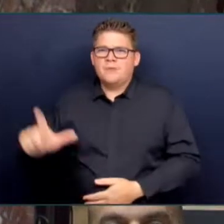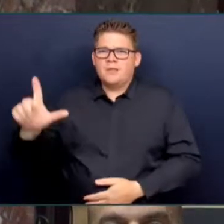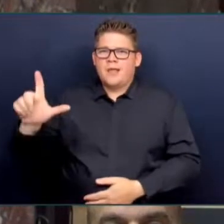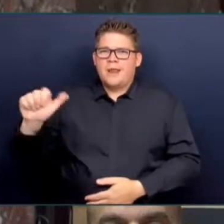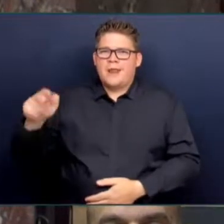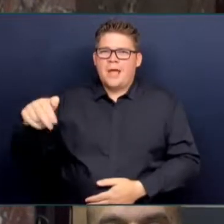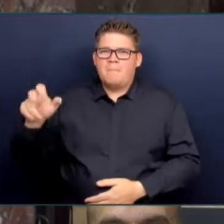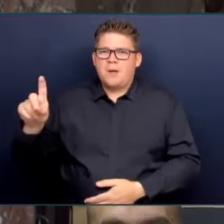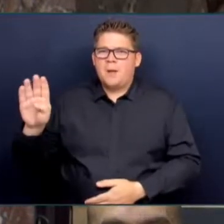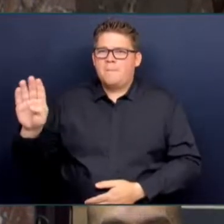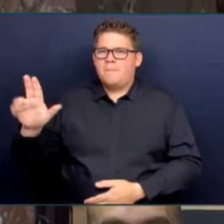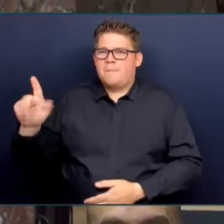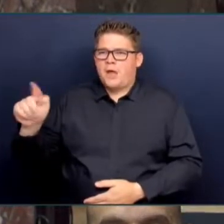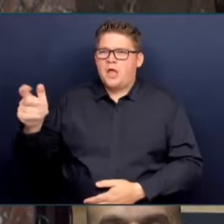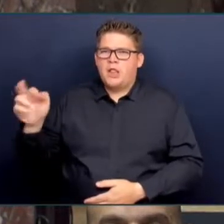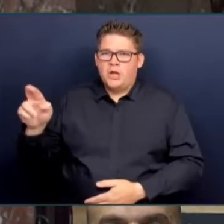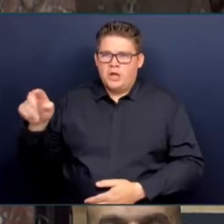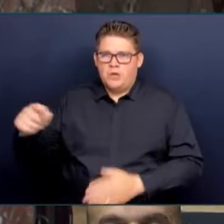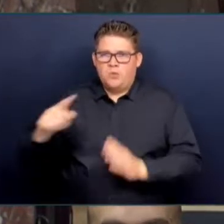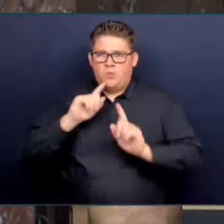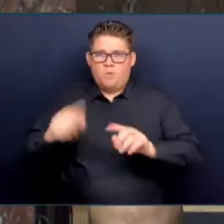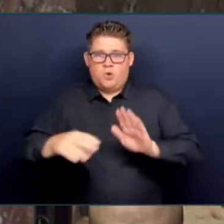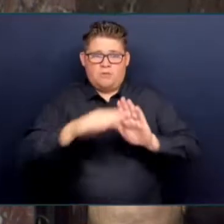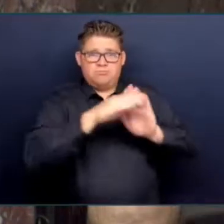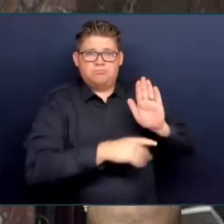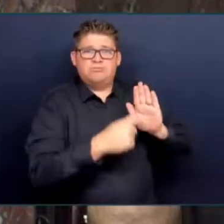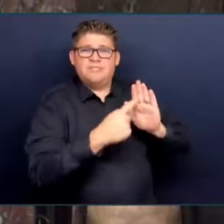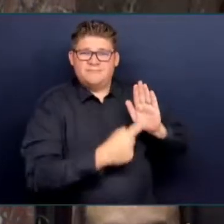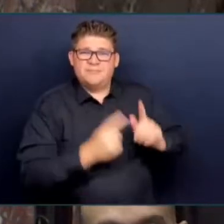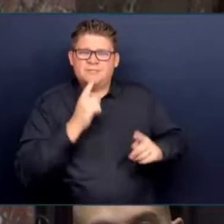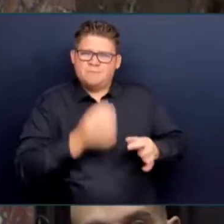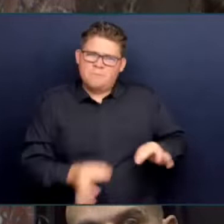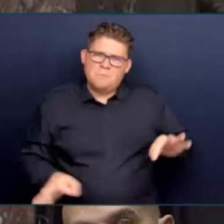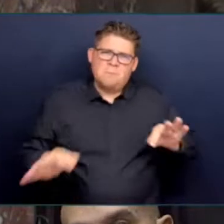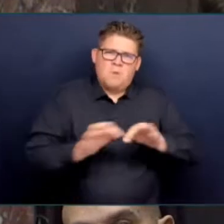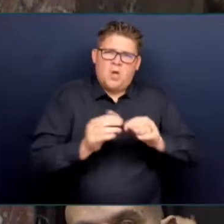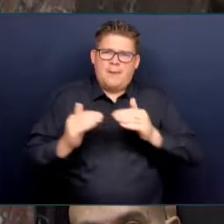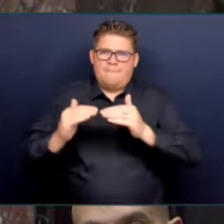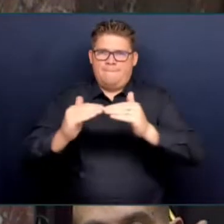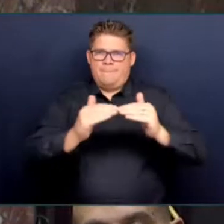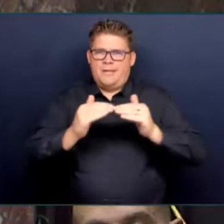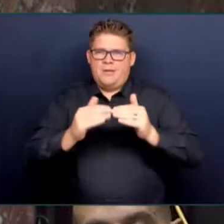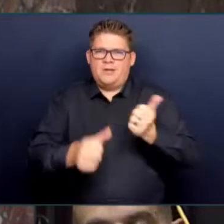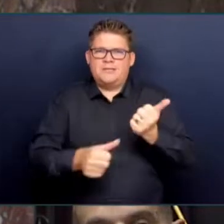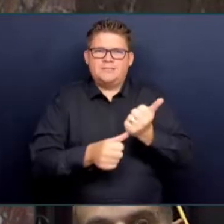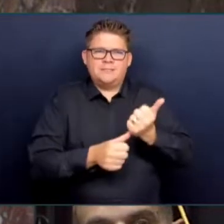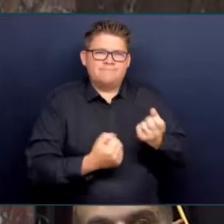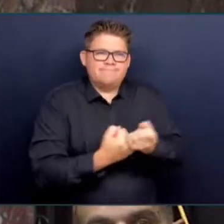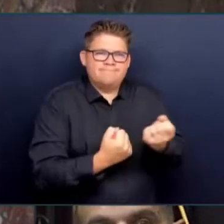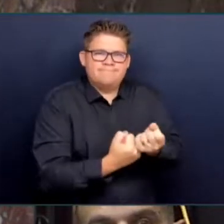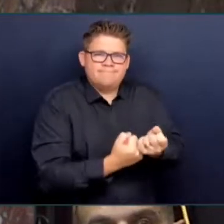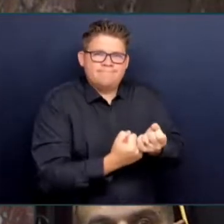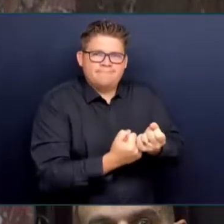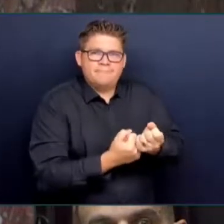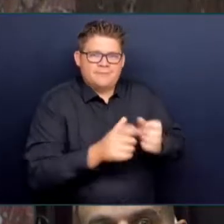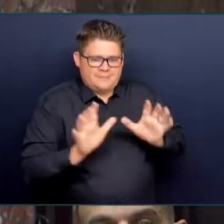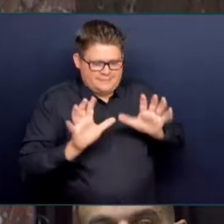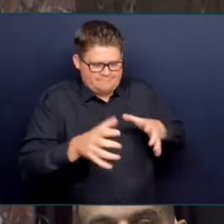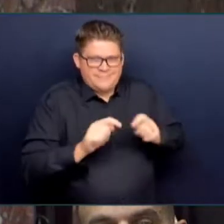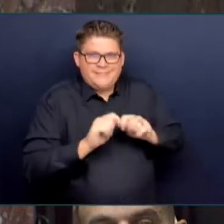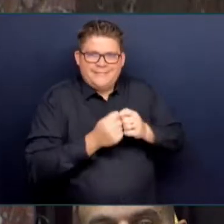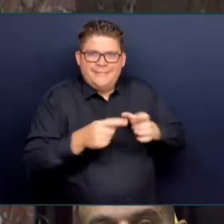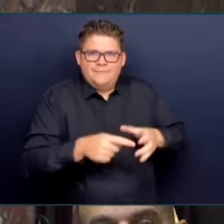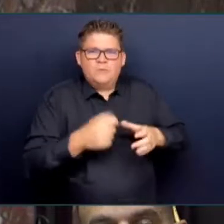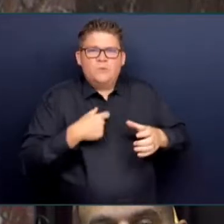to extend our peer-assisted care teams. People with themselves involvement in mental health issues or